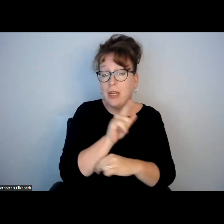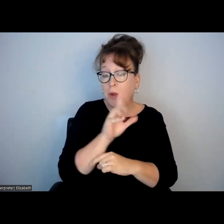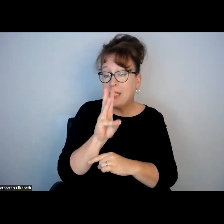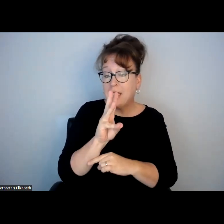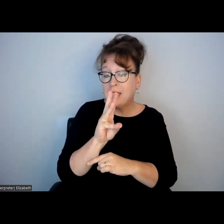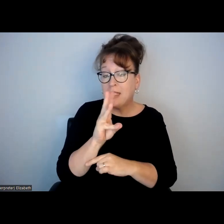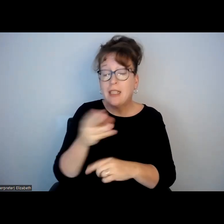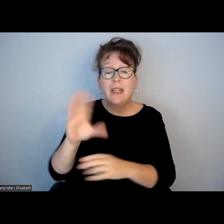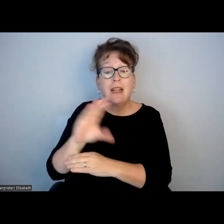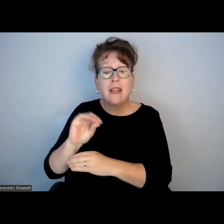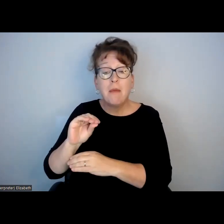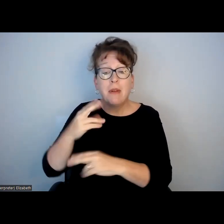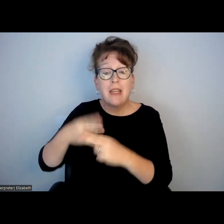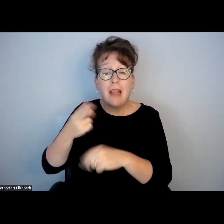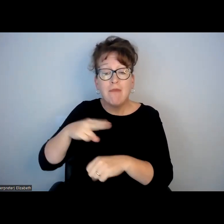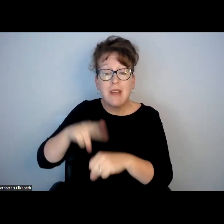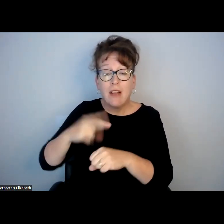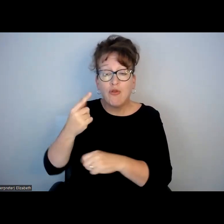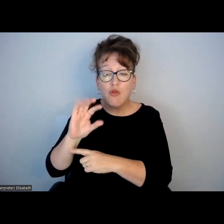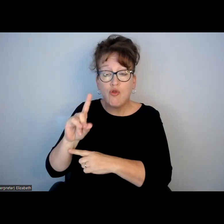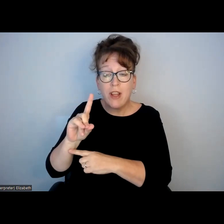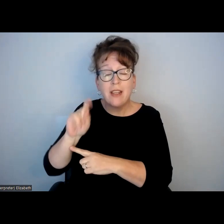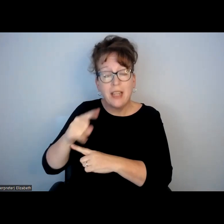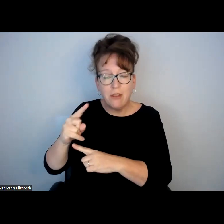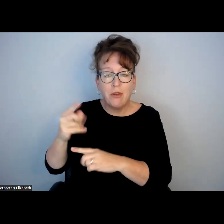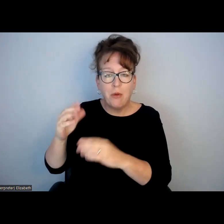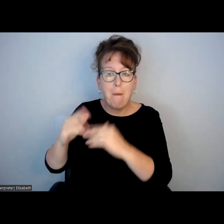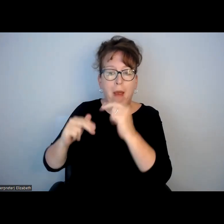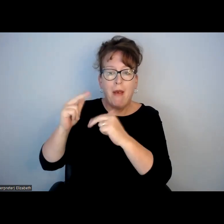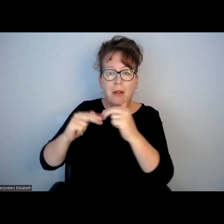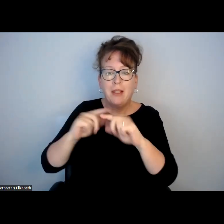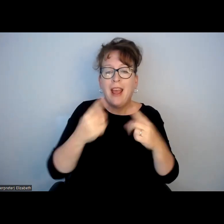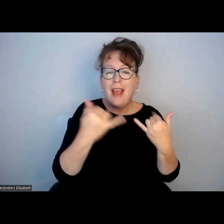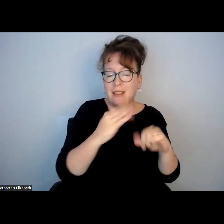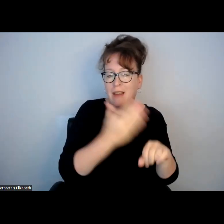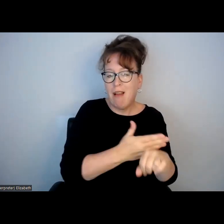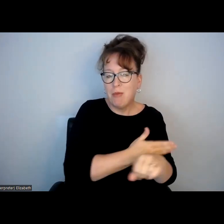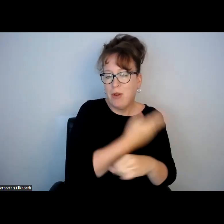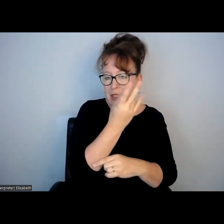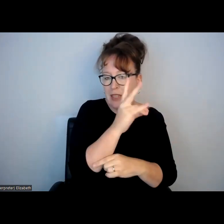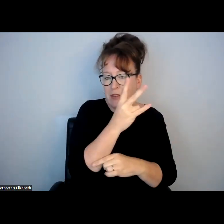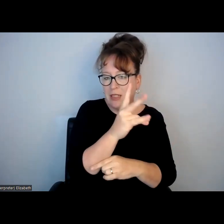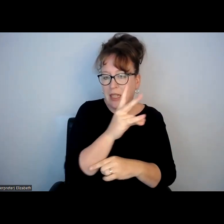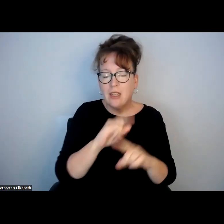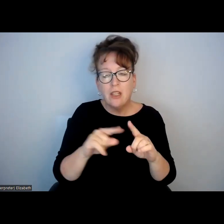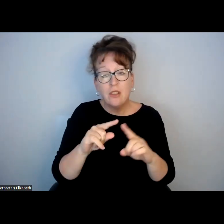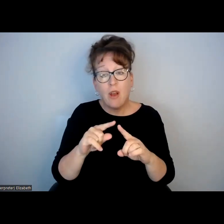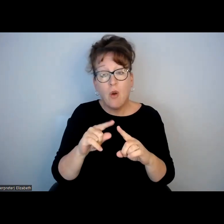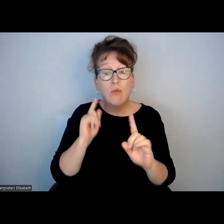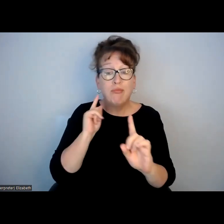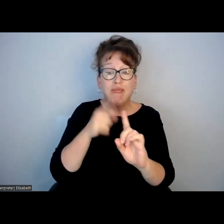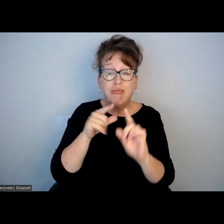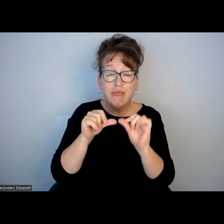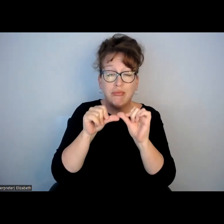build 28 new substations and upgrade 17 new ones. And then beyond that, till 2050, they have to deploy